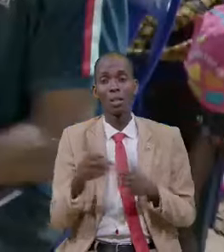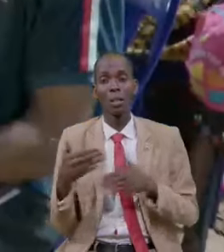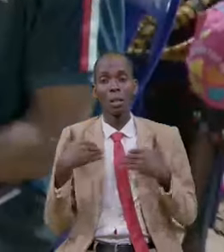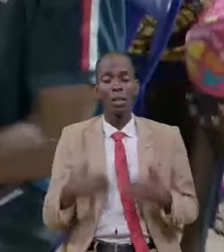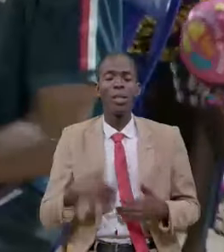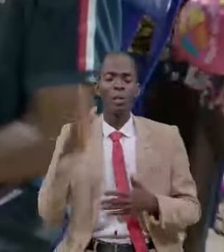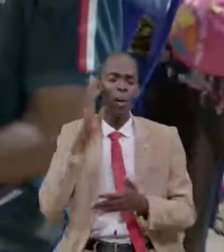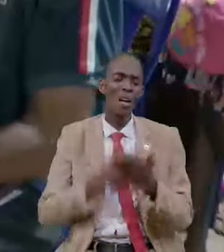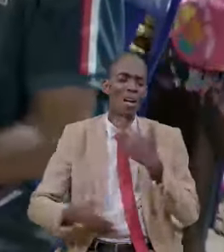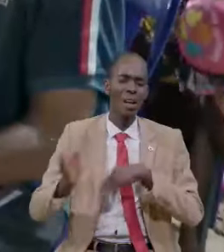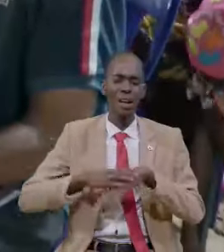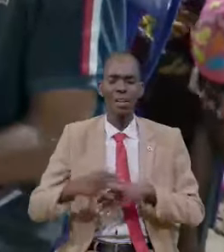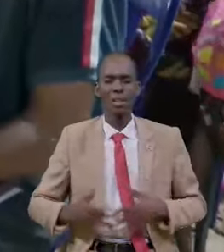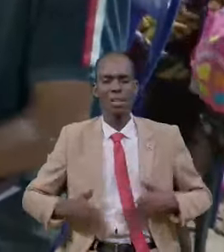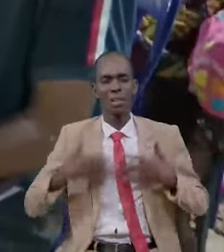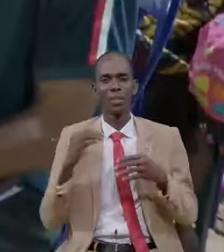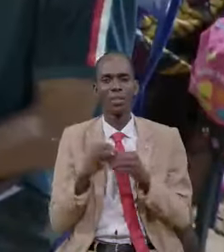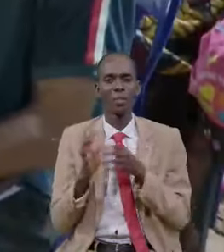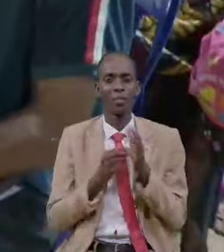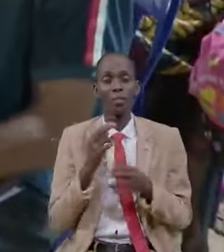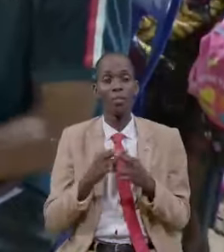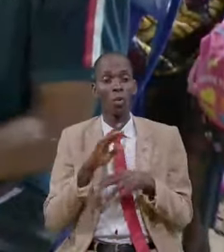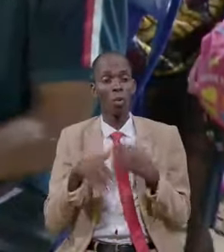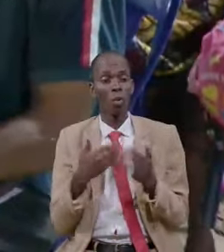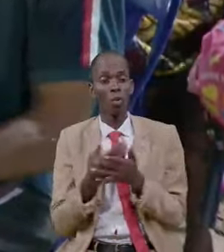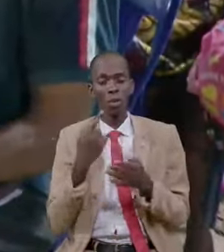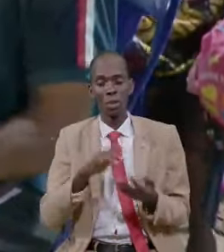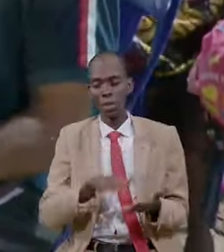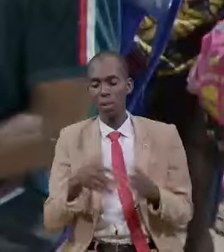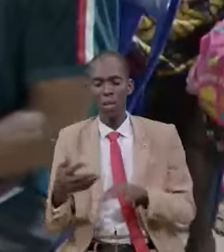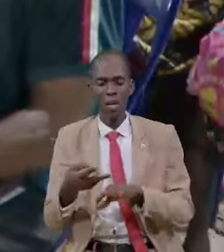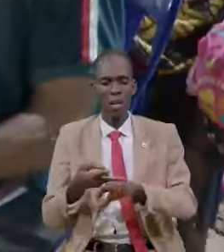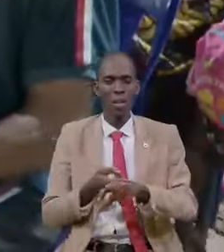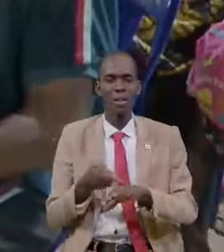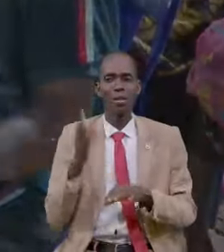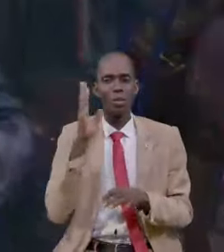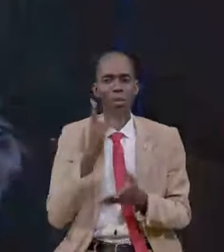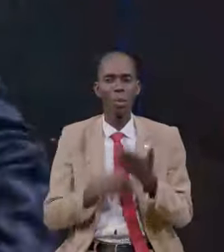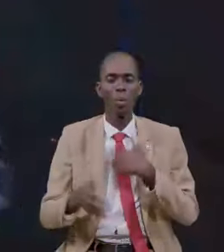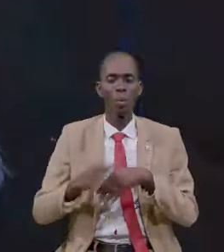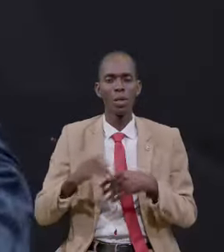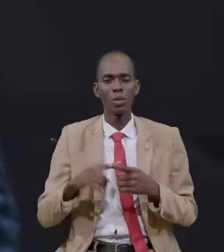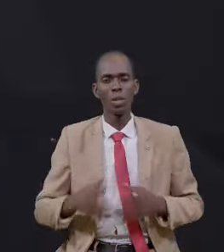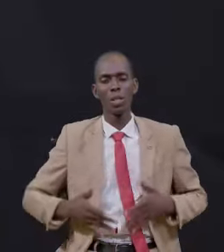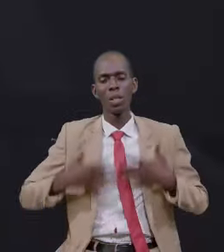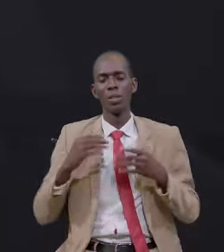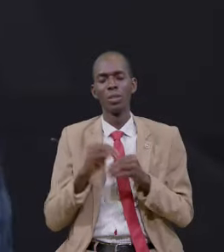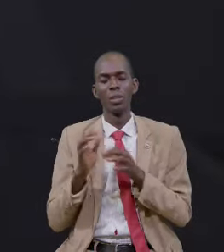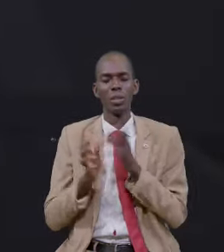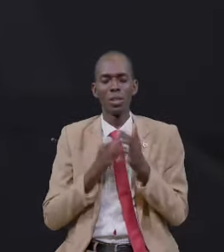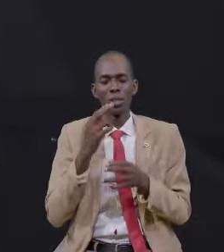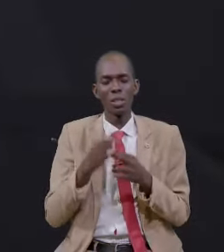alive. Those dead nerves will come alive. And the dead sin in your